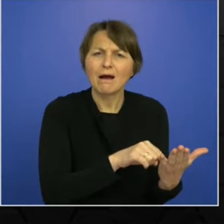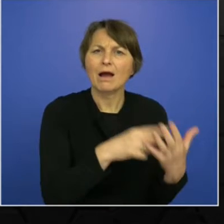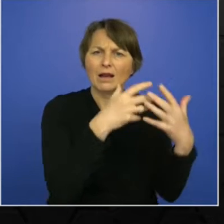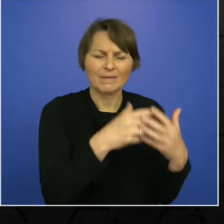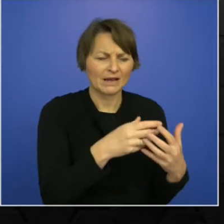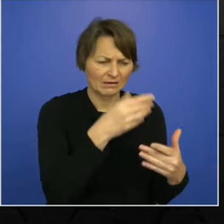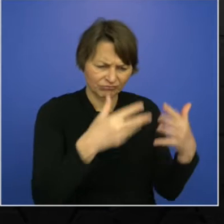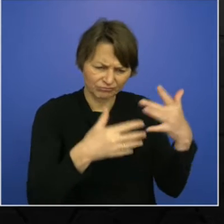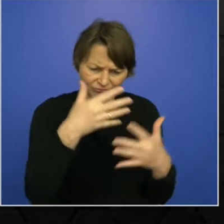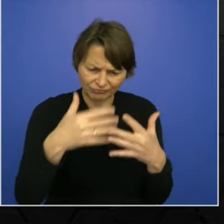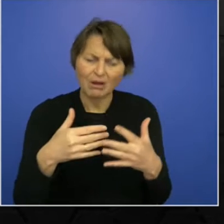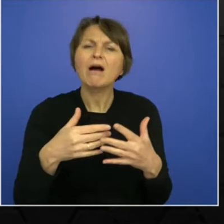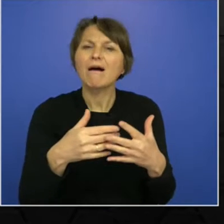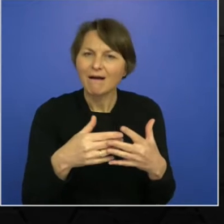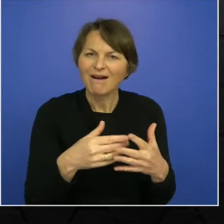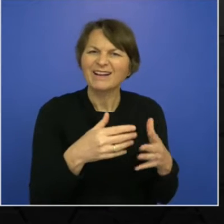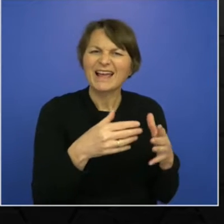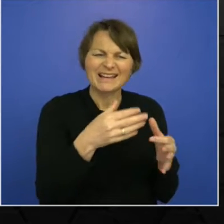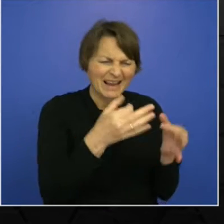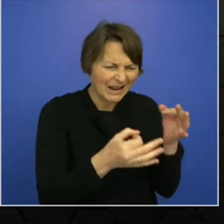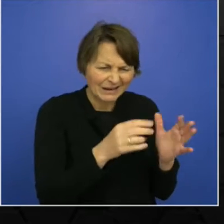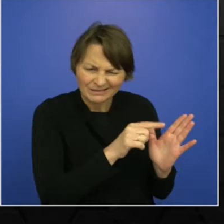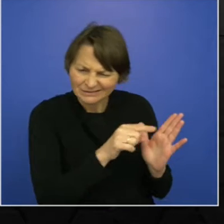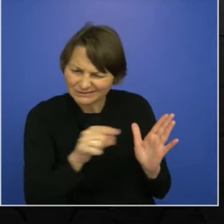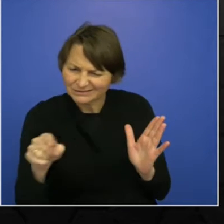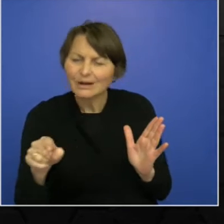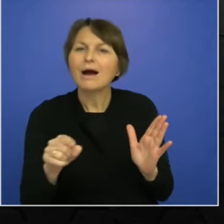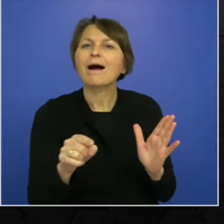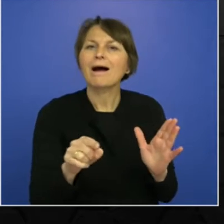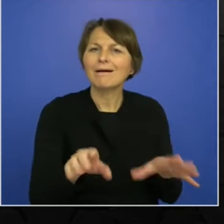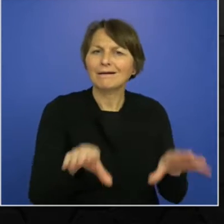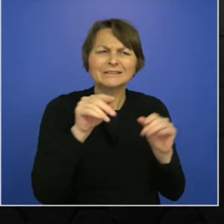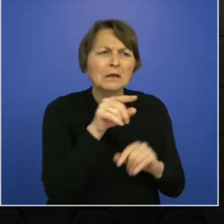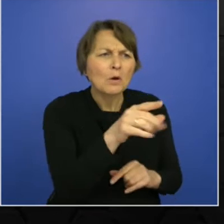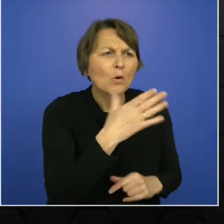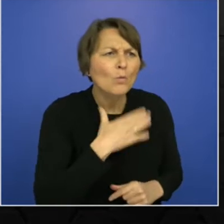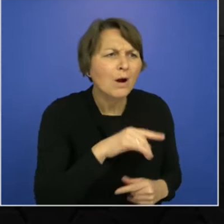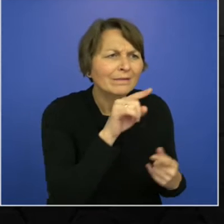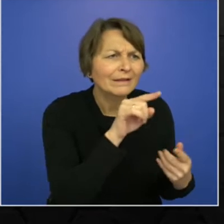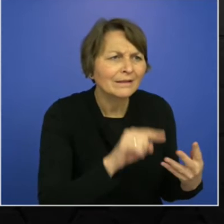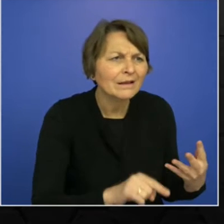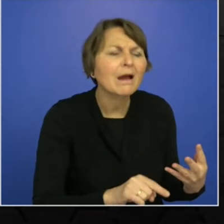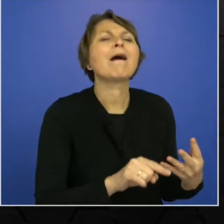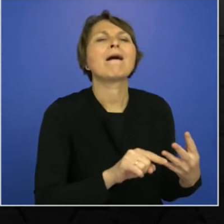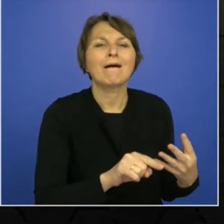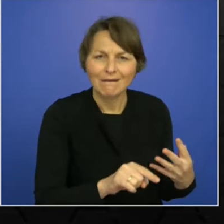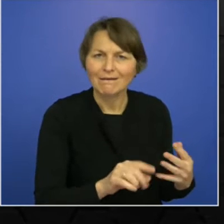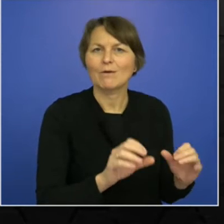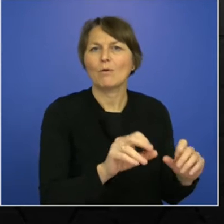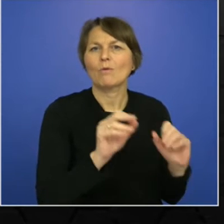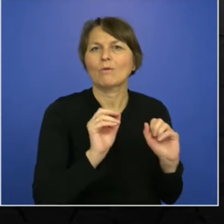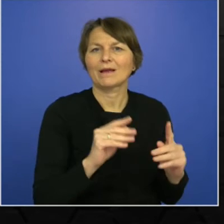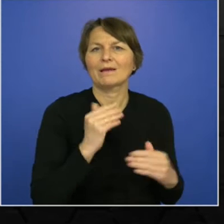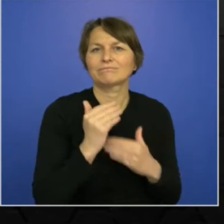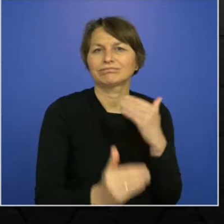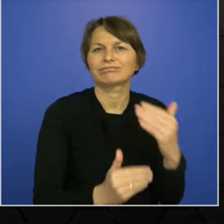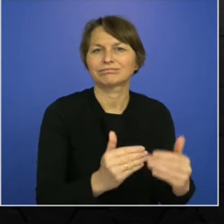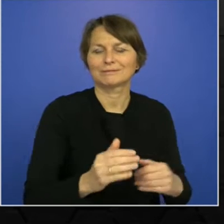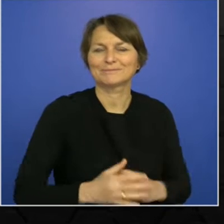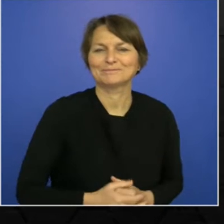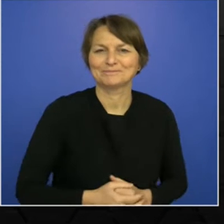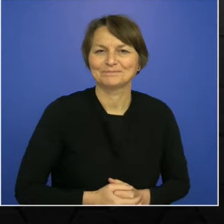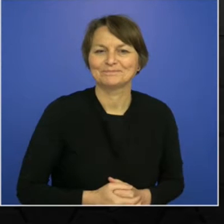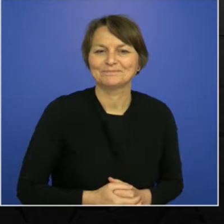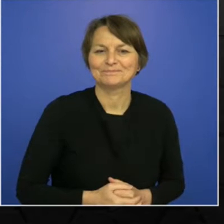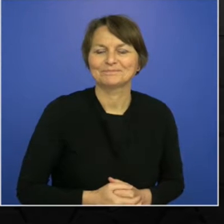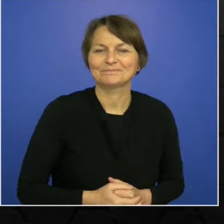sentiment analysis and try to understand what the user really needs. And of course, I want to mention here